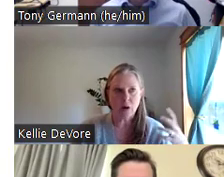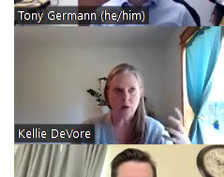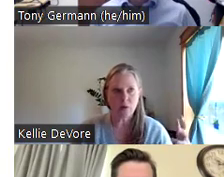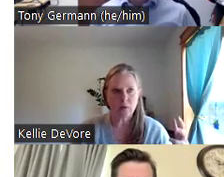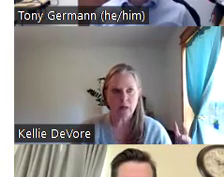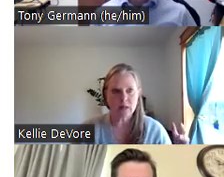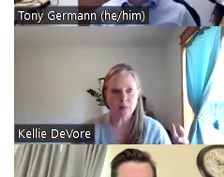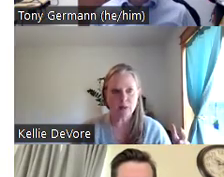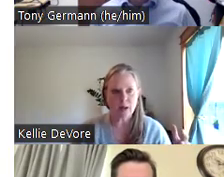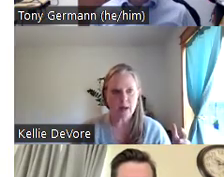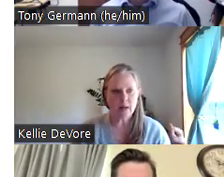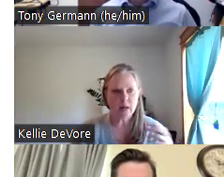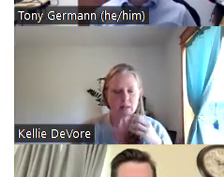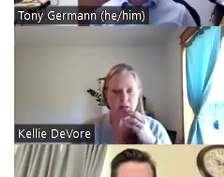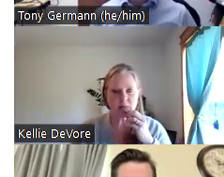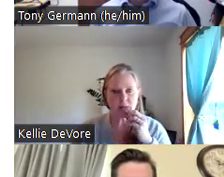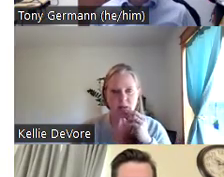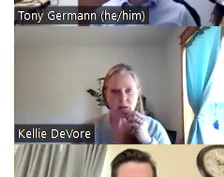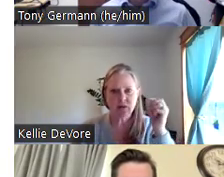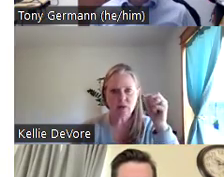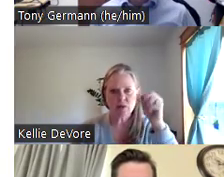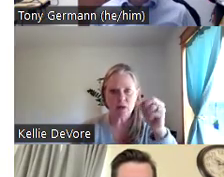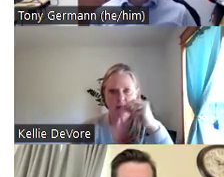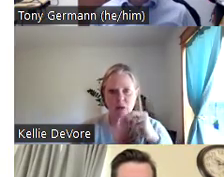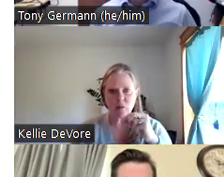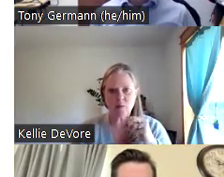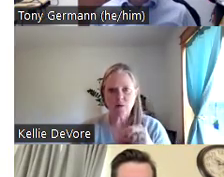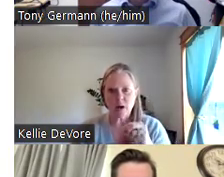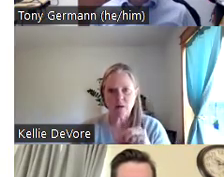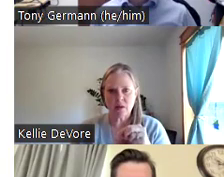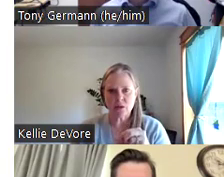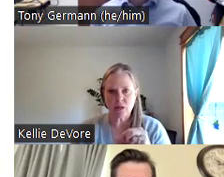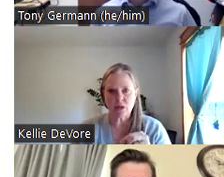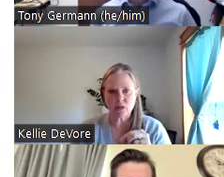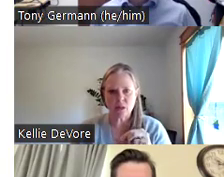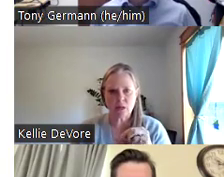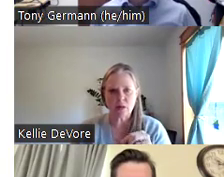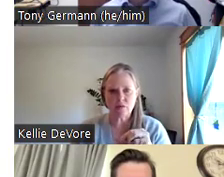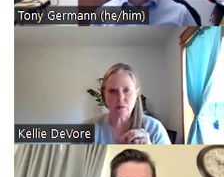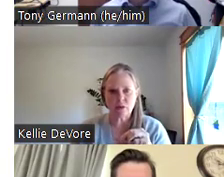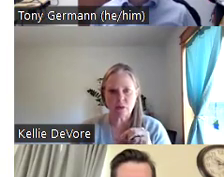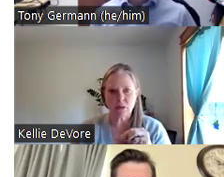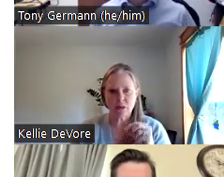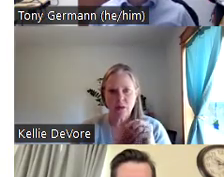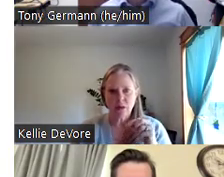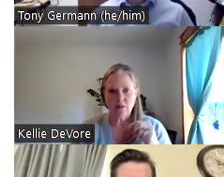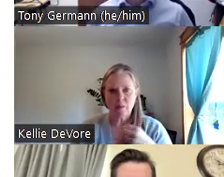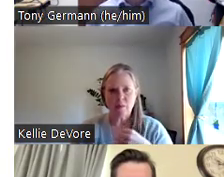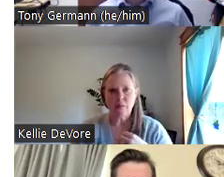for how it gets applied, it seems like even if Sarah is not the one providing the education and